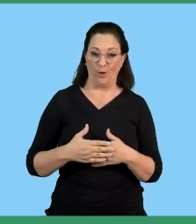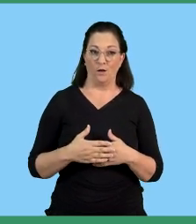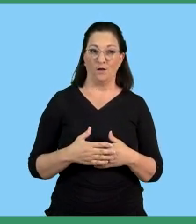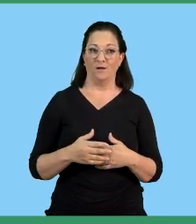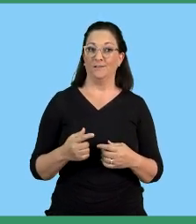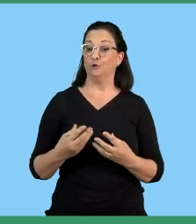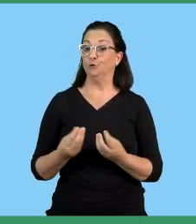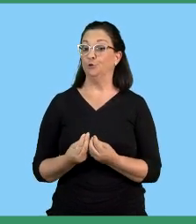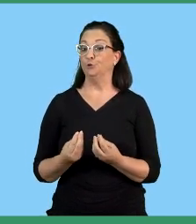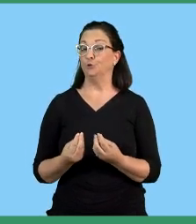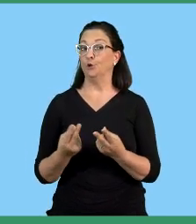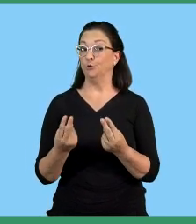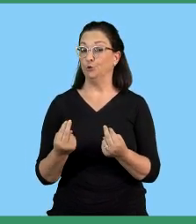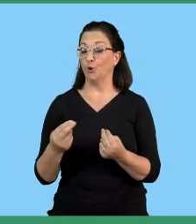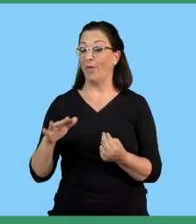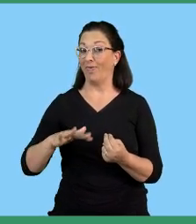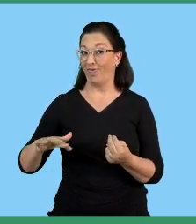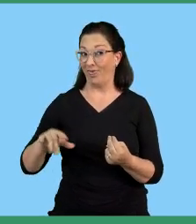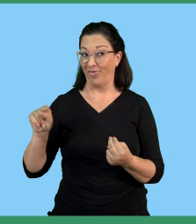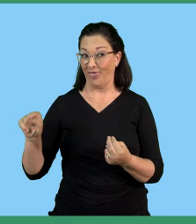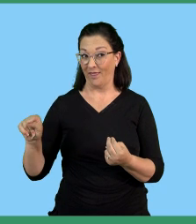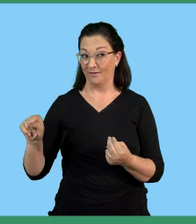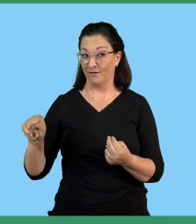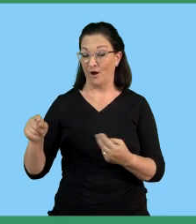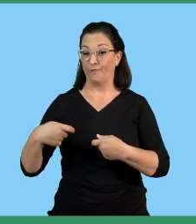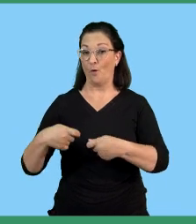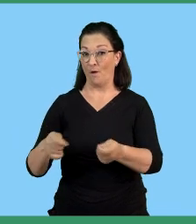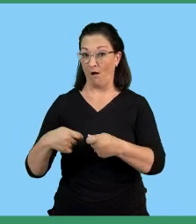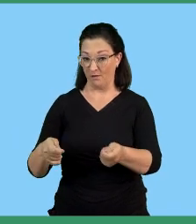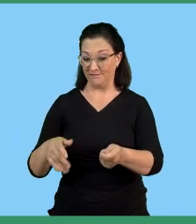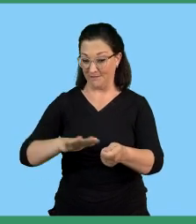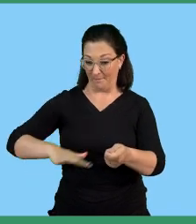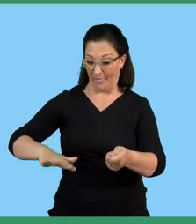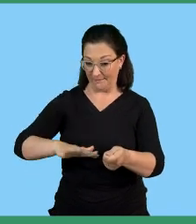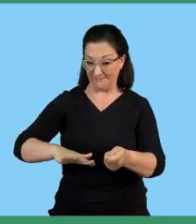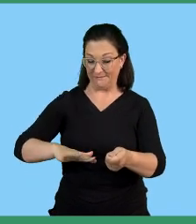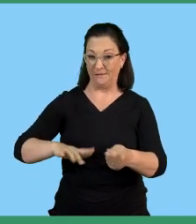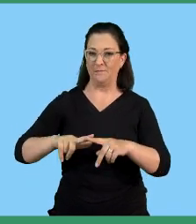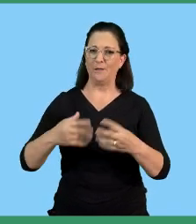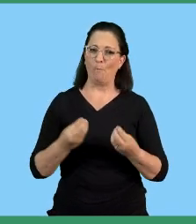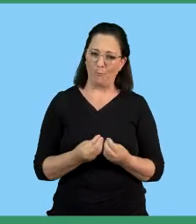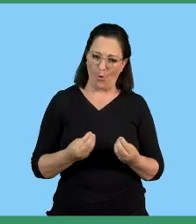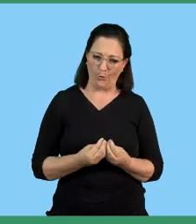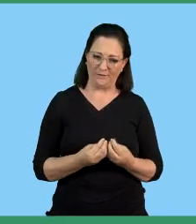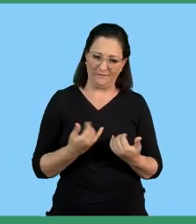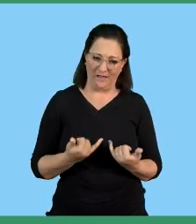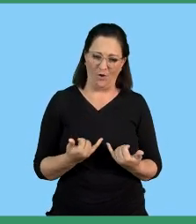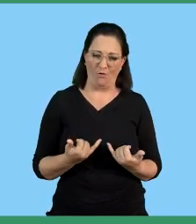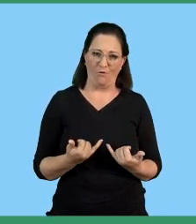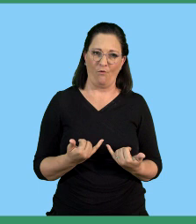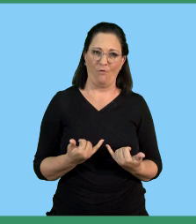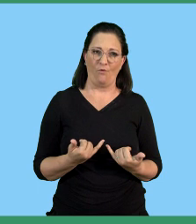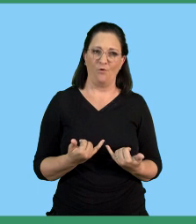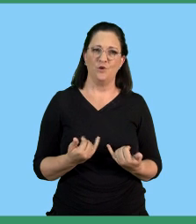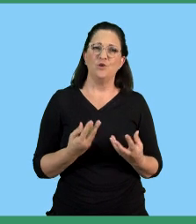was a new area or new place that had to do with what? With a place. Market had to do with a place, but product development, it has to